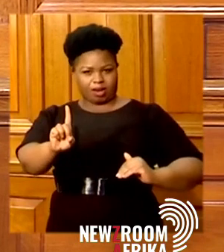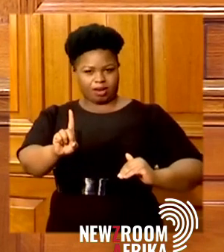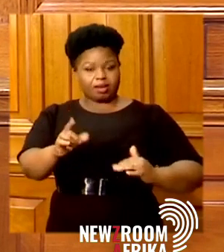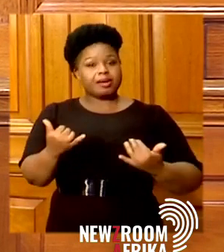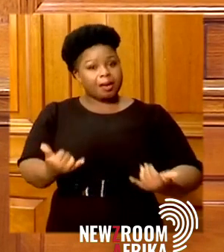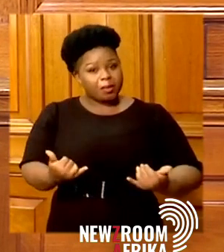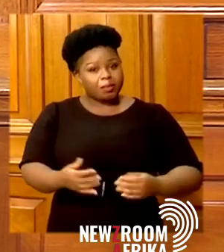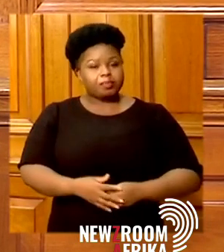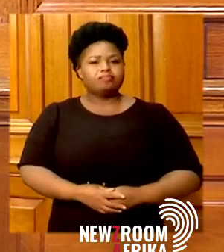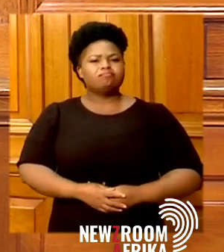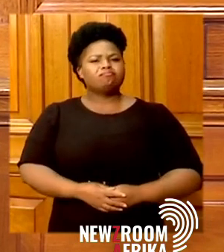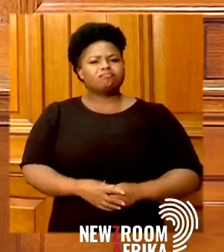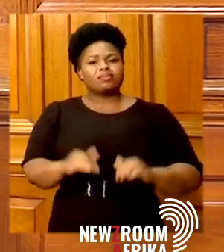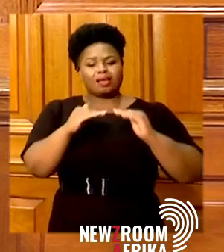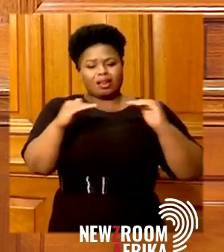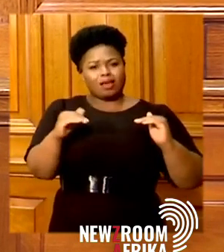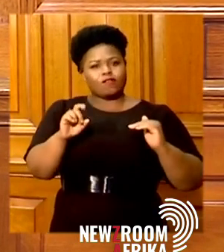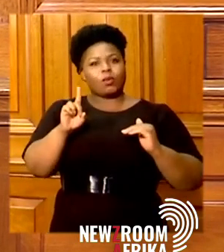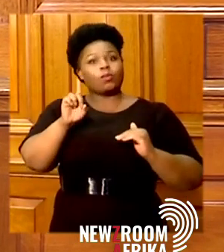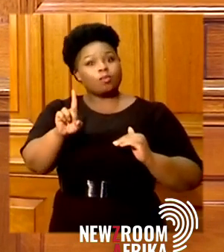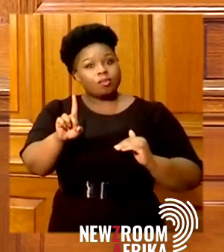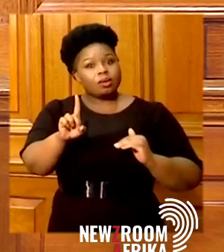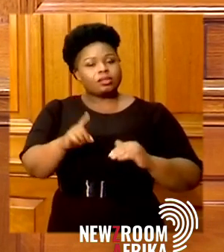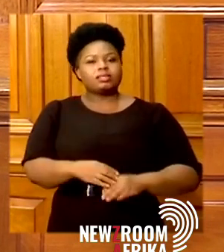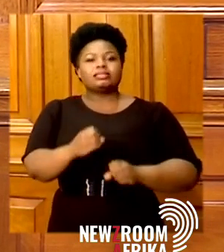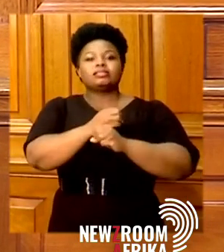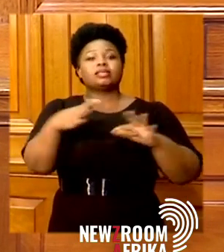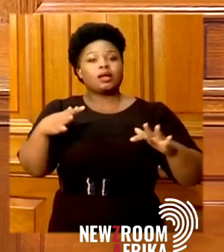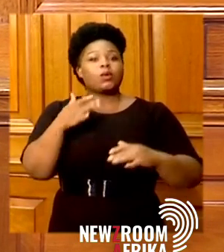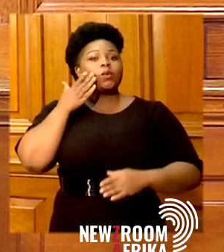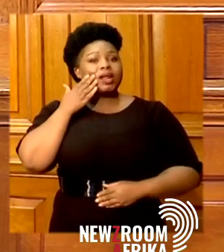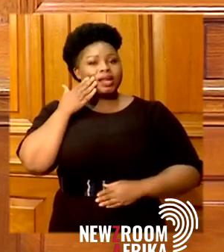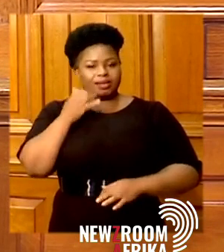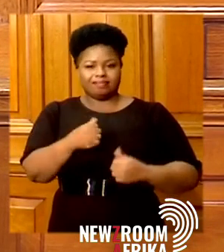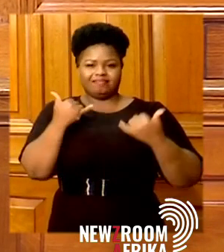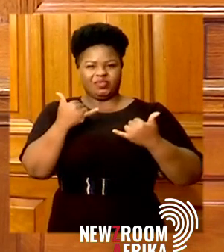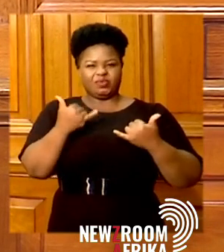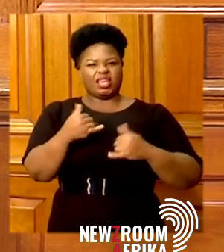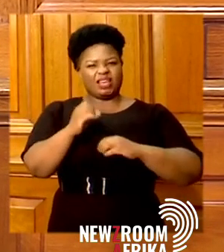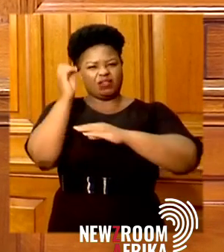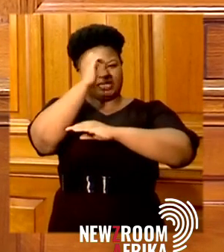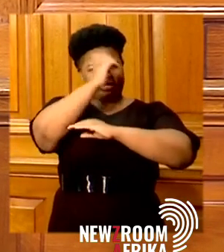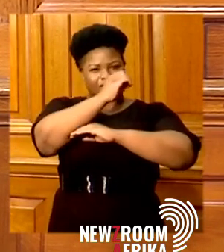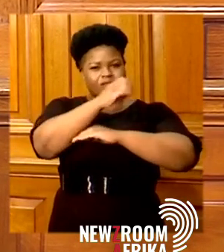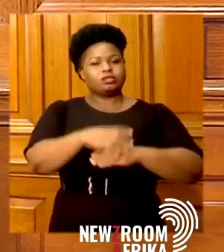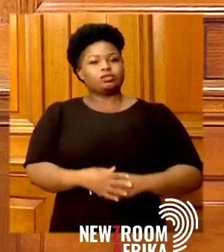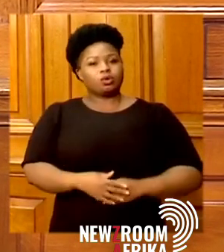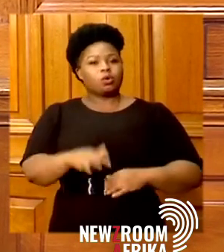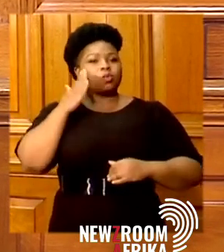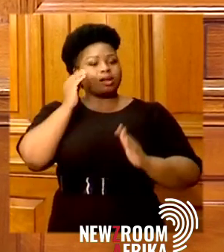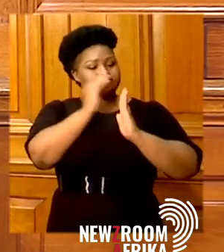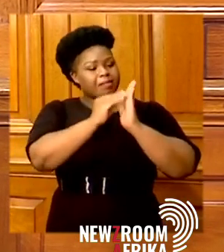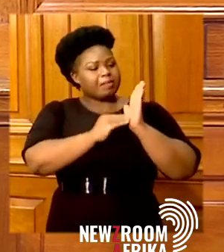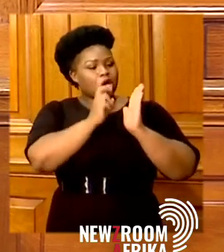new alert level will come into effect later this evening once the regulations have been